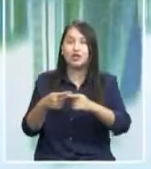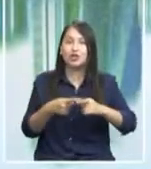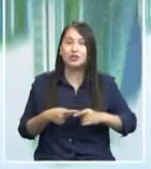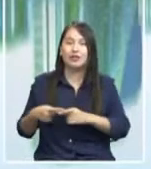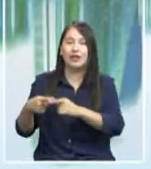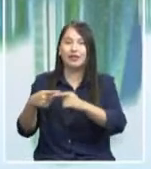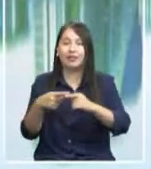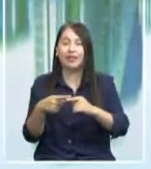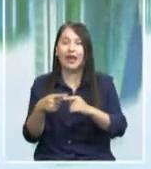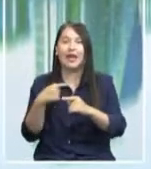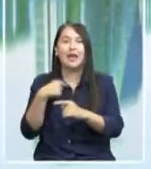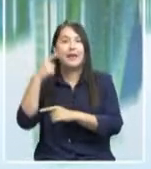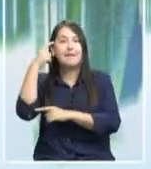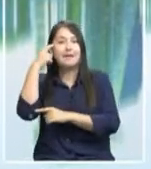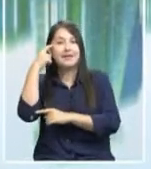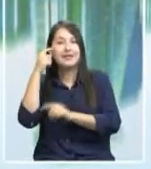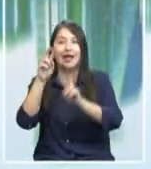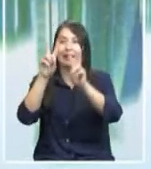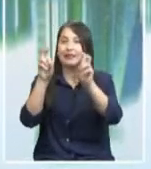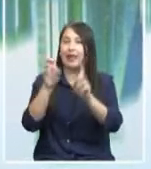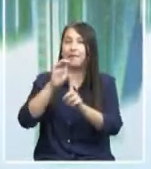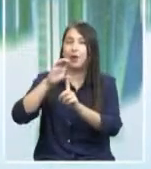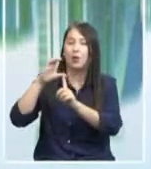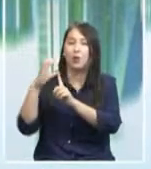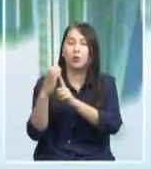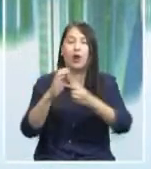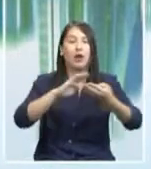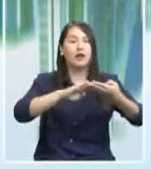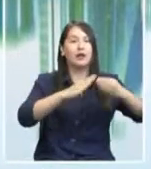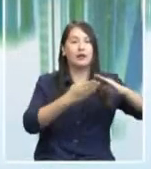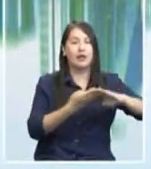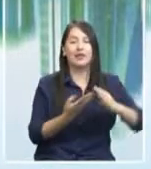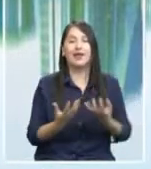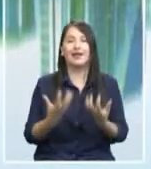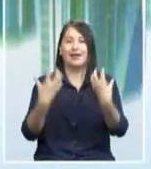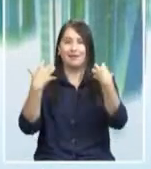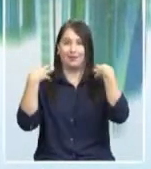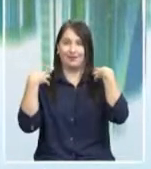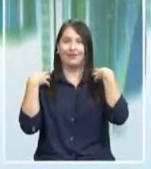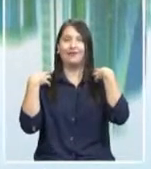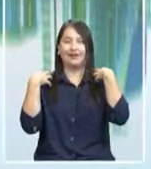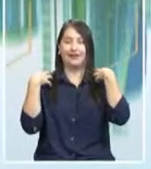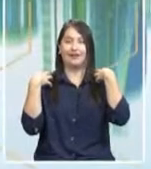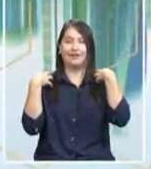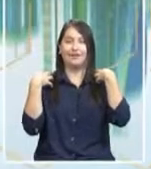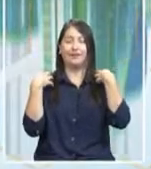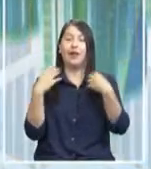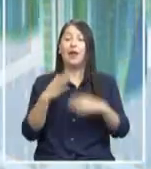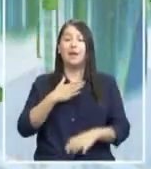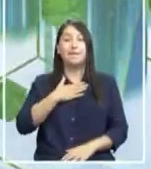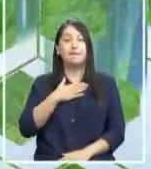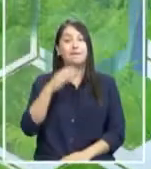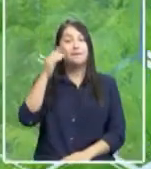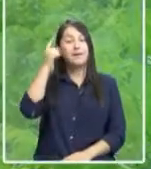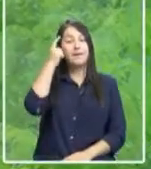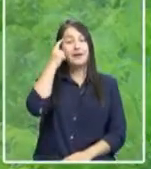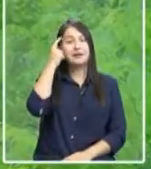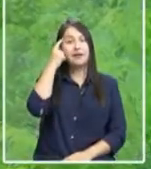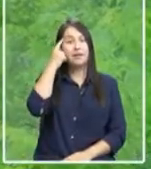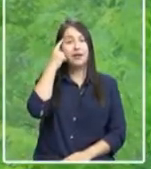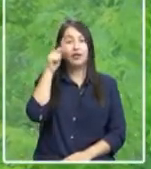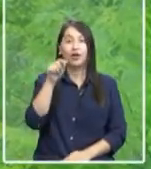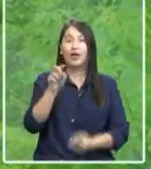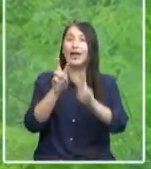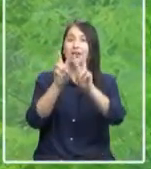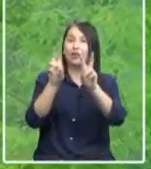responsibility. Technologies of humility, in my reading, have to be retrospective as well as prospective. So in order to